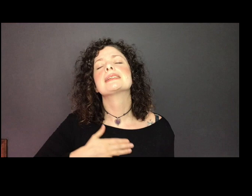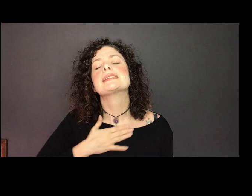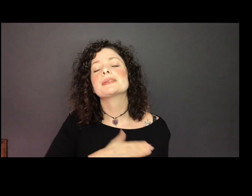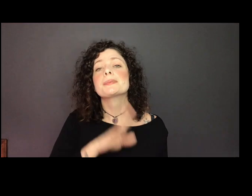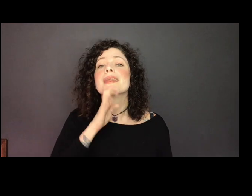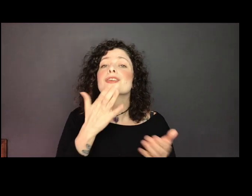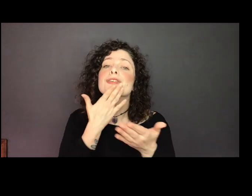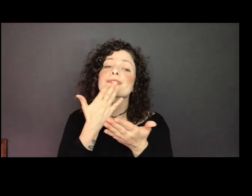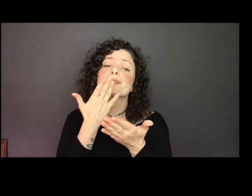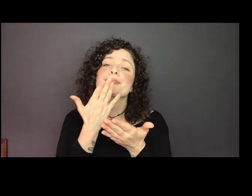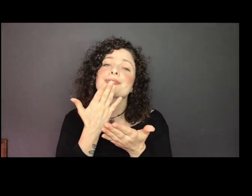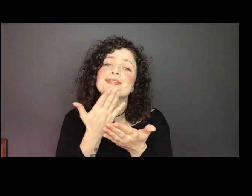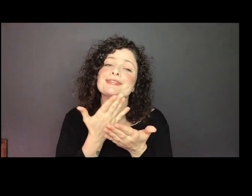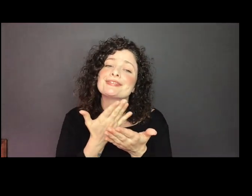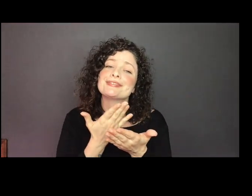So please